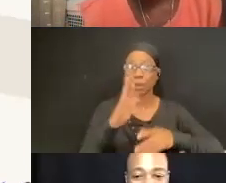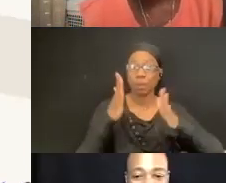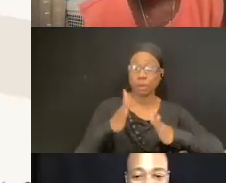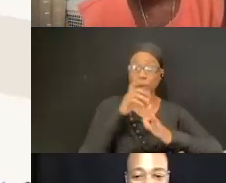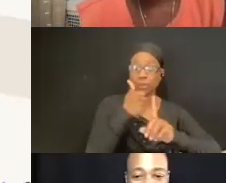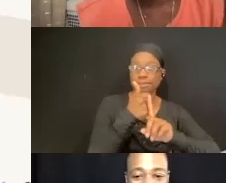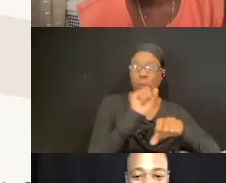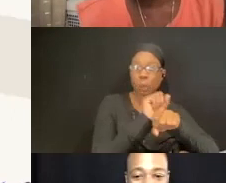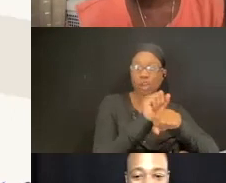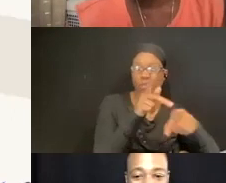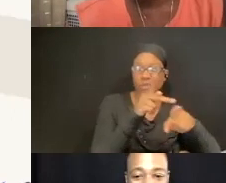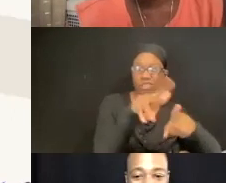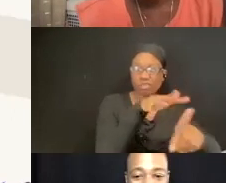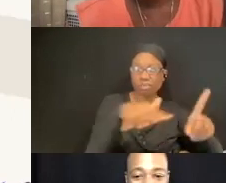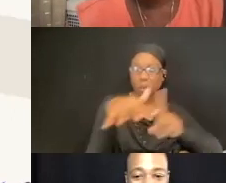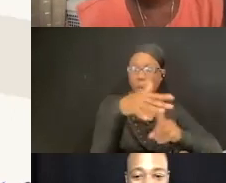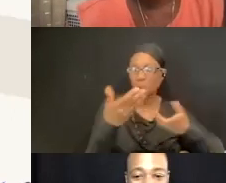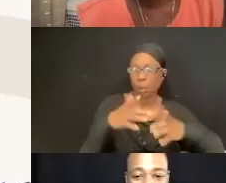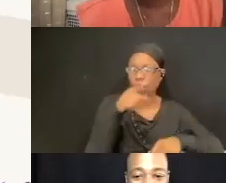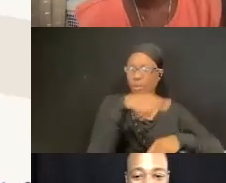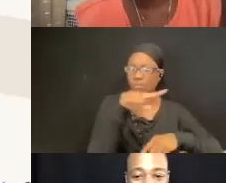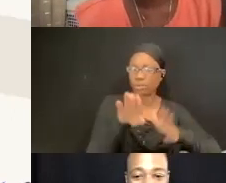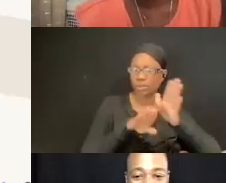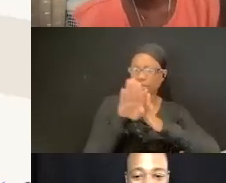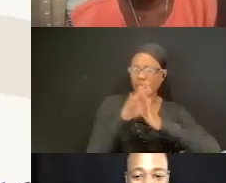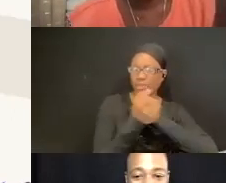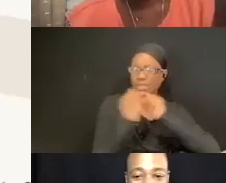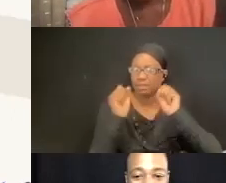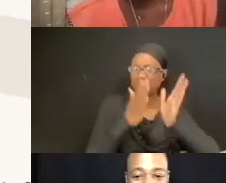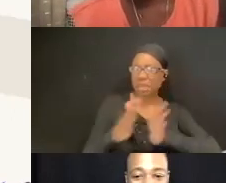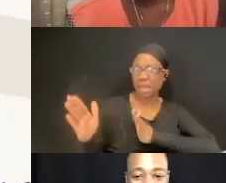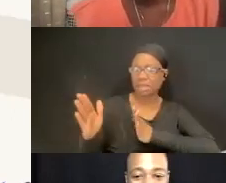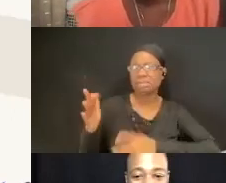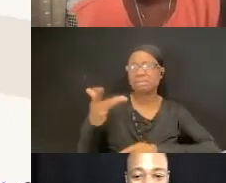they know. And so oftentimes our organizers are involved